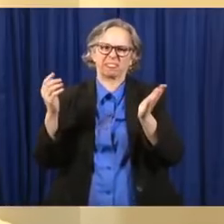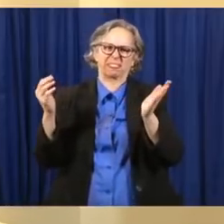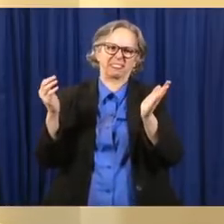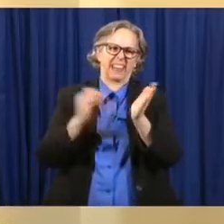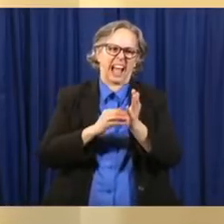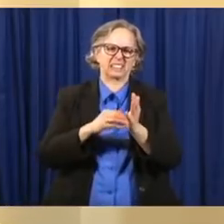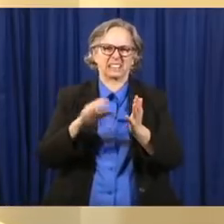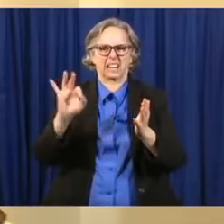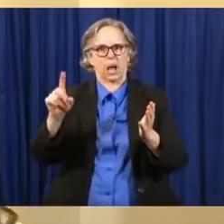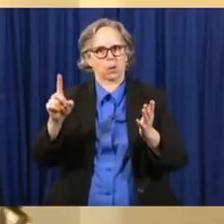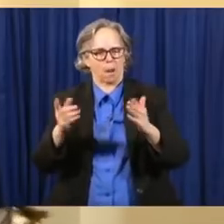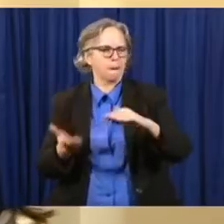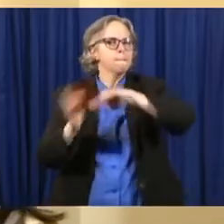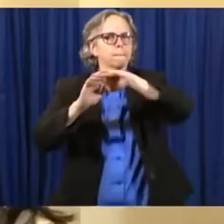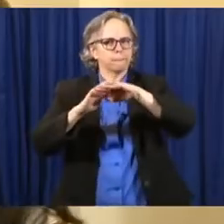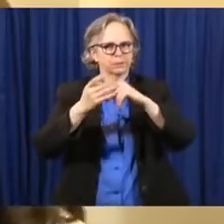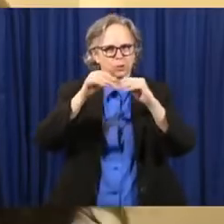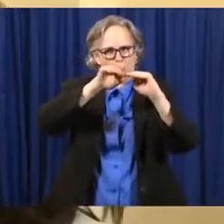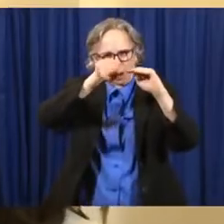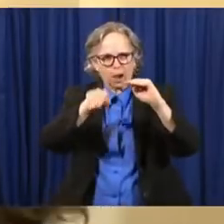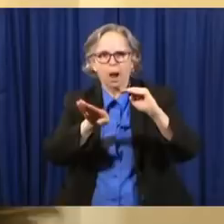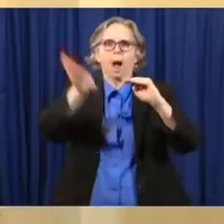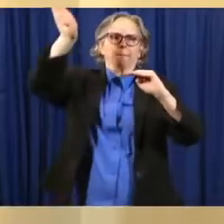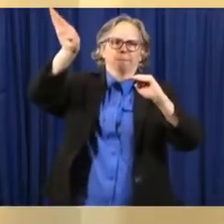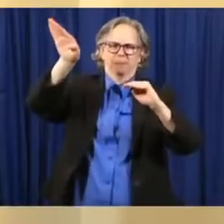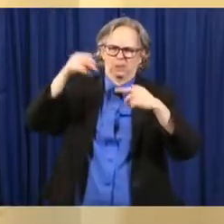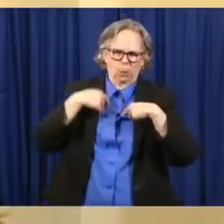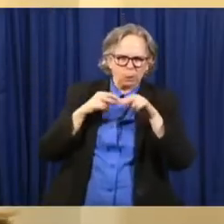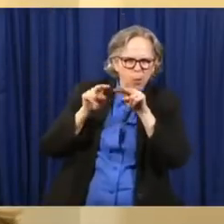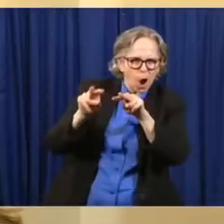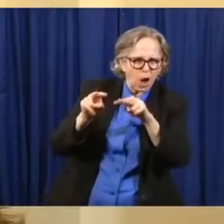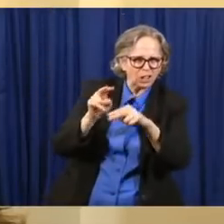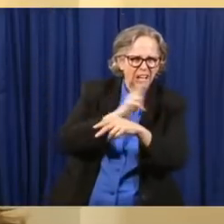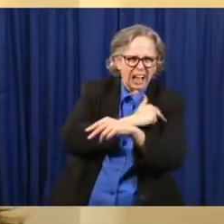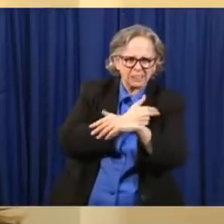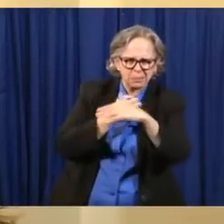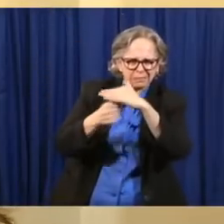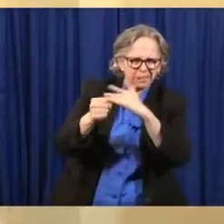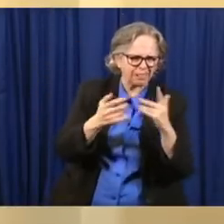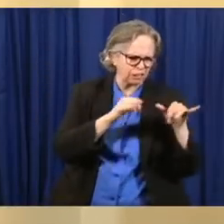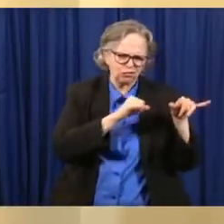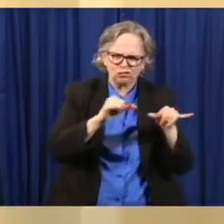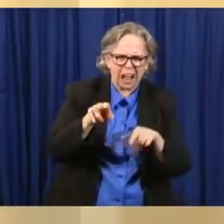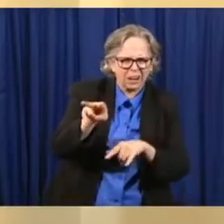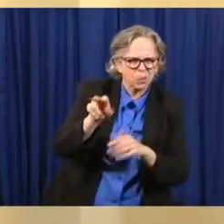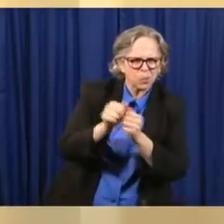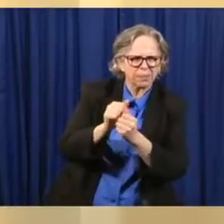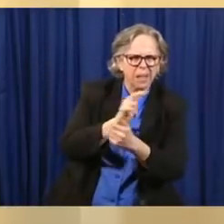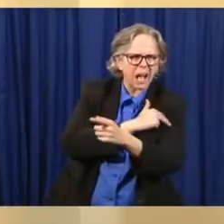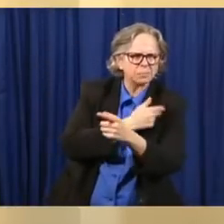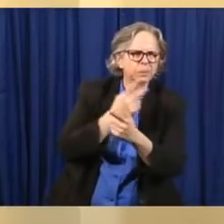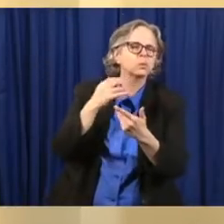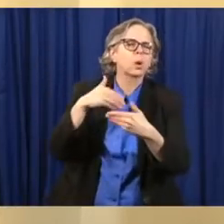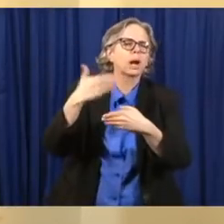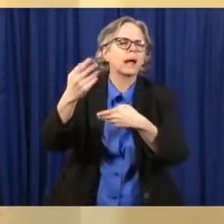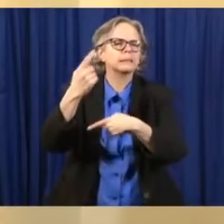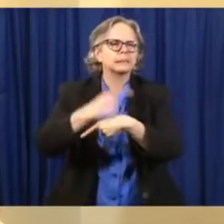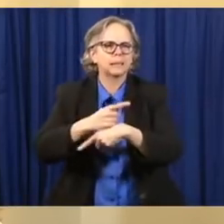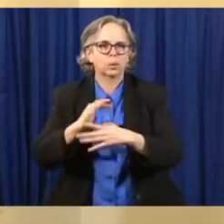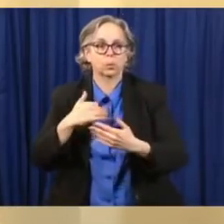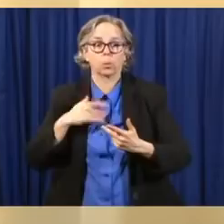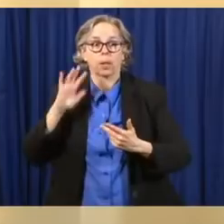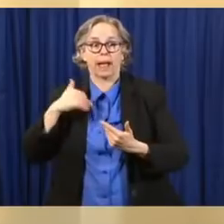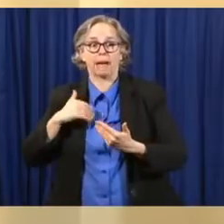1,091. So we're sort of watching these trends. In the days to come, we're going to have some new trends, Governor, that we'll be